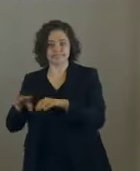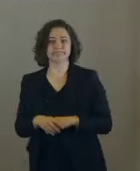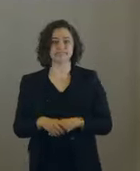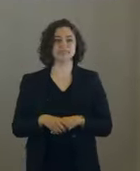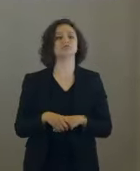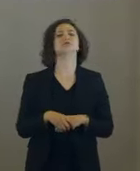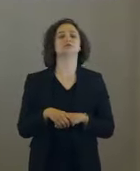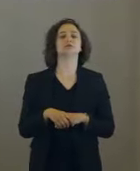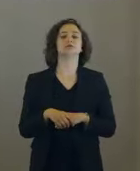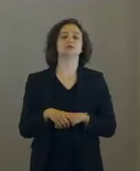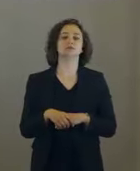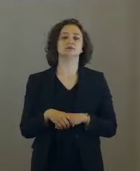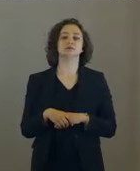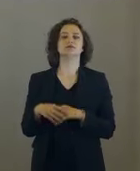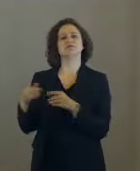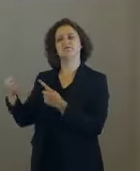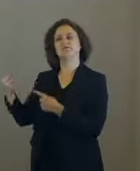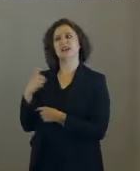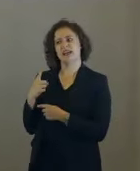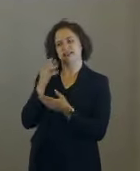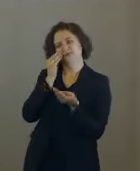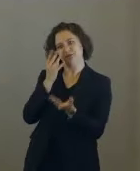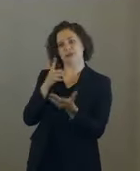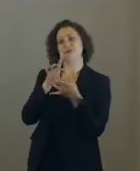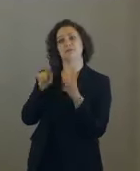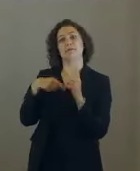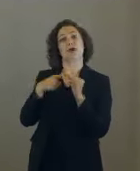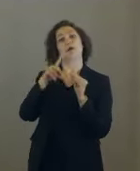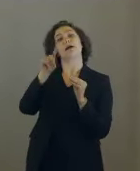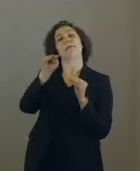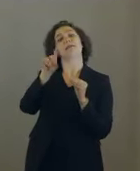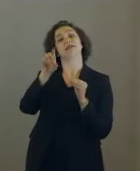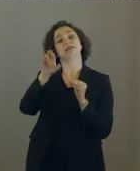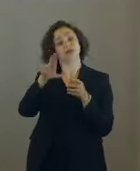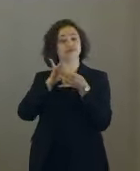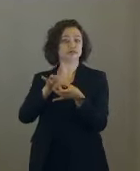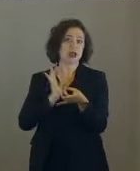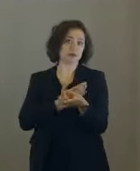for information about the department regarding our staff and